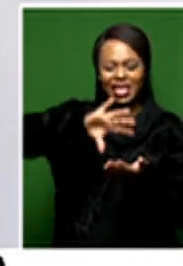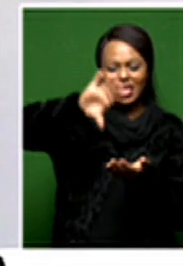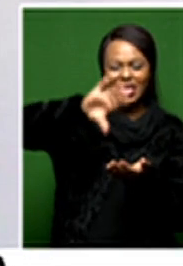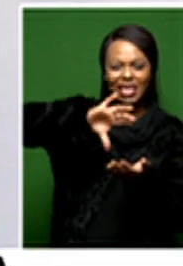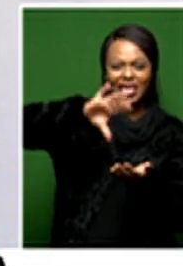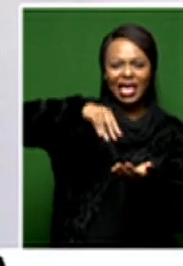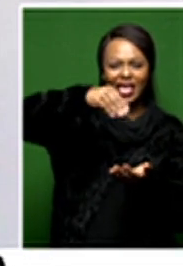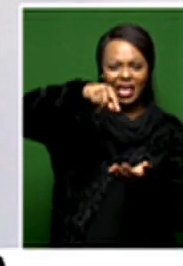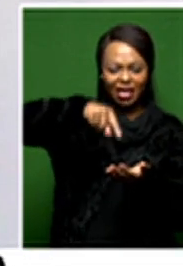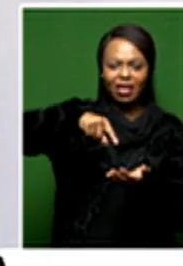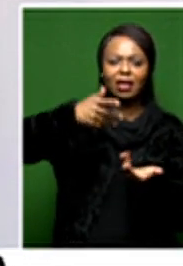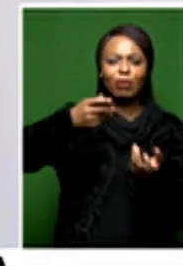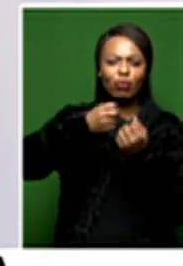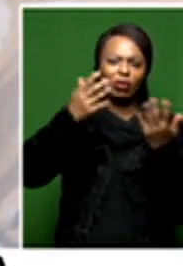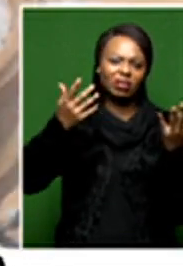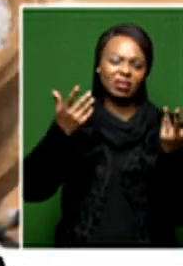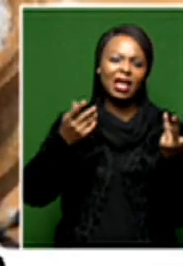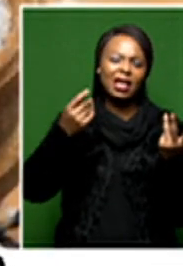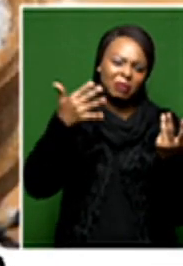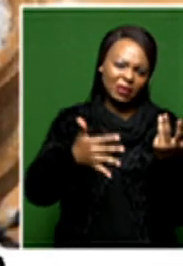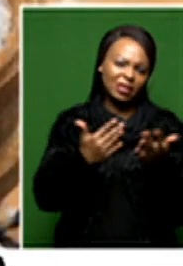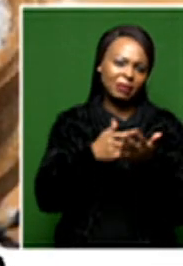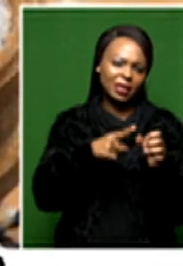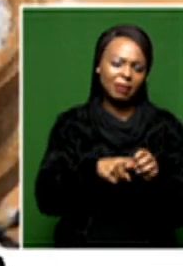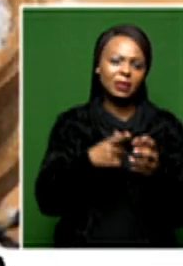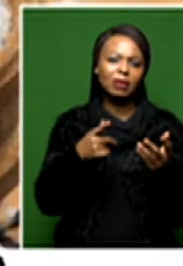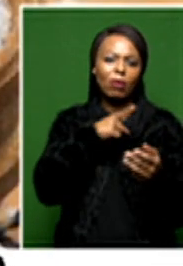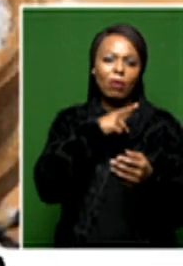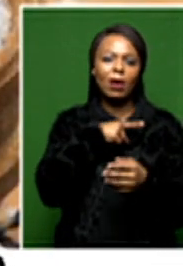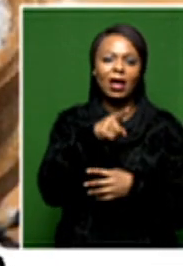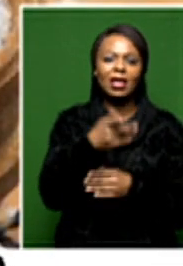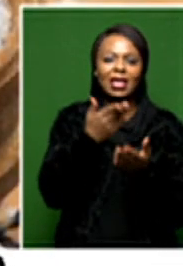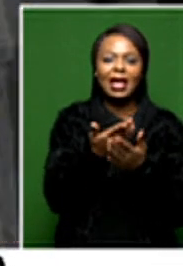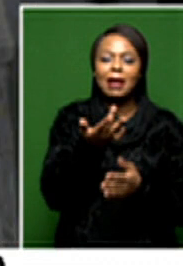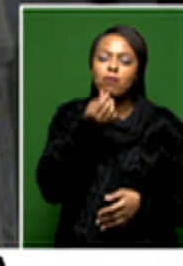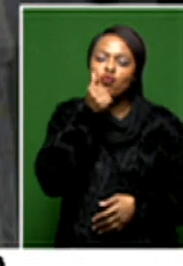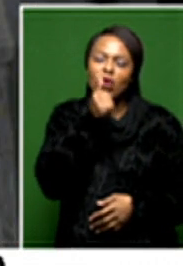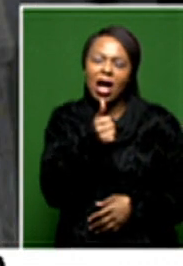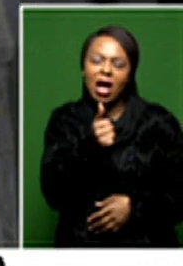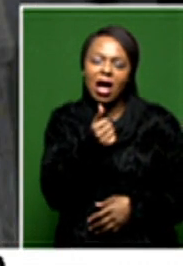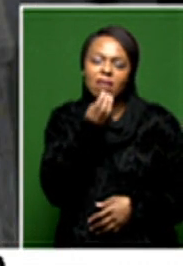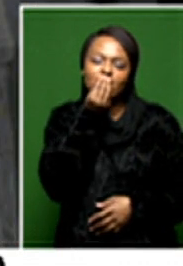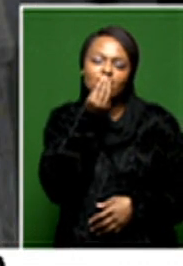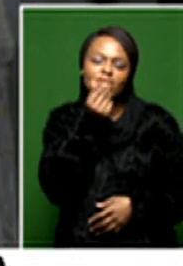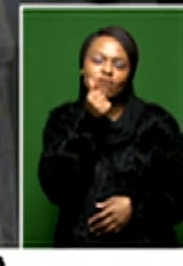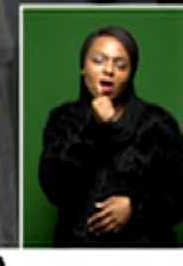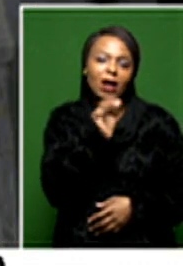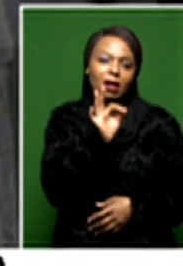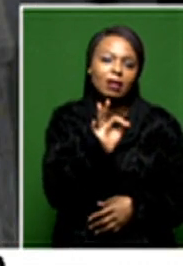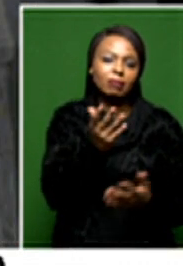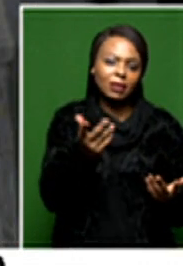very cost-effective way to make your food quite tasty. So that's why I like that. So that's the one